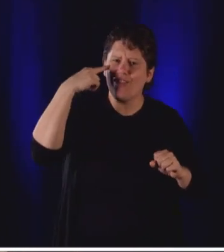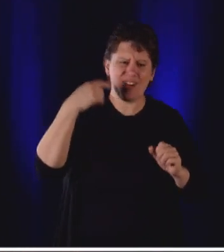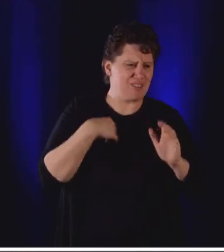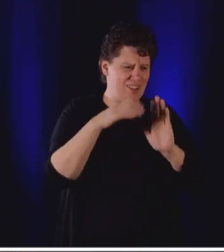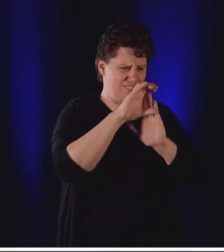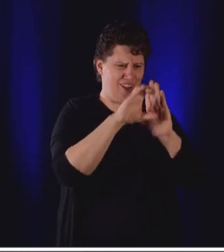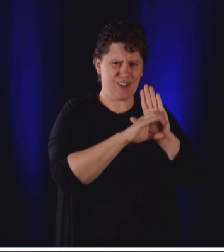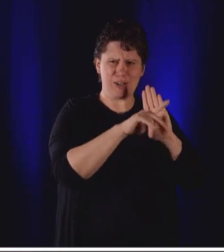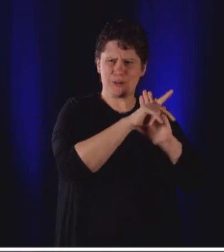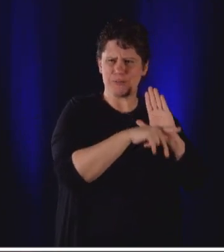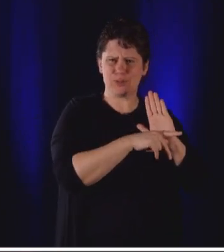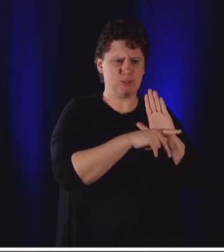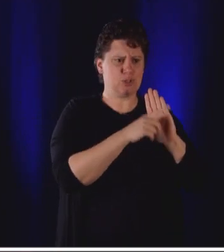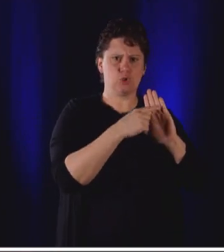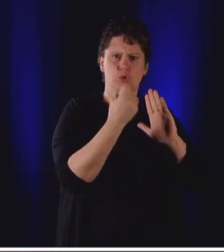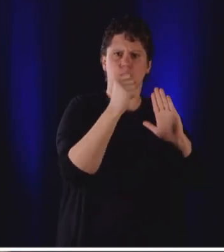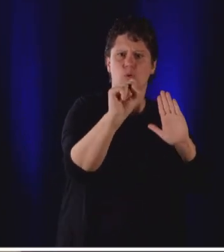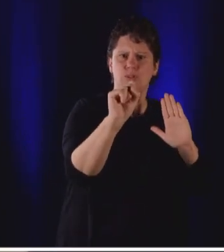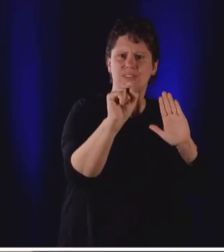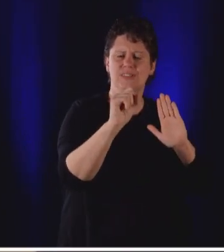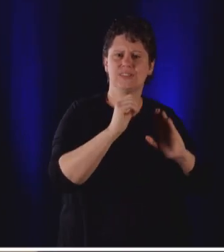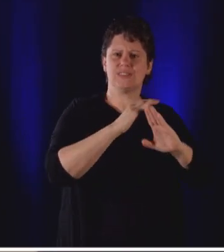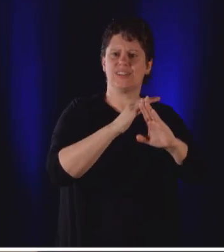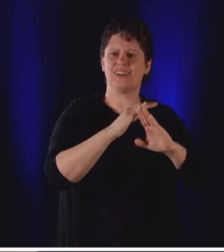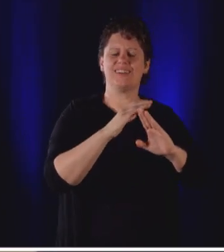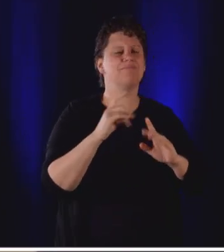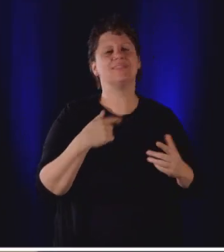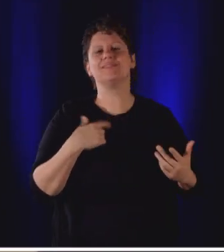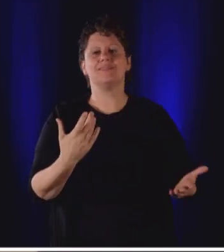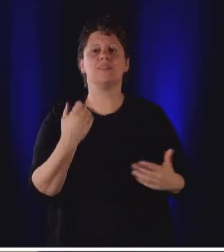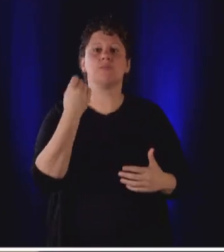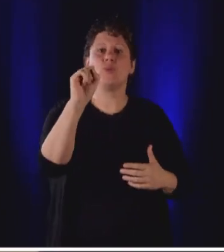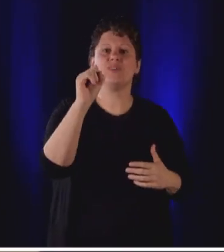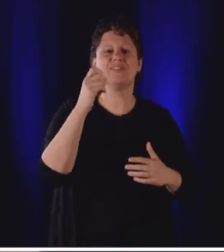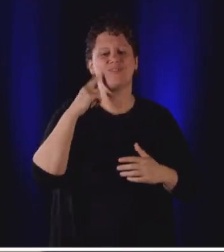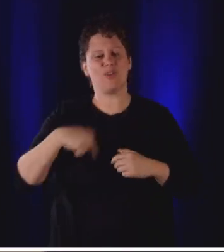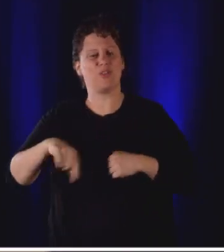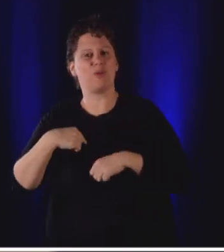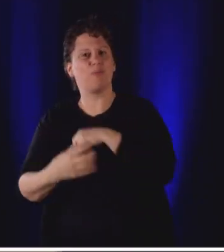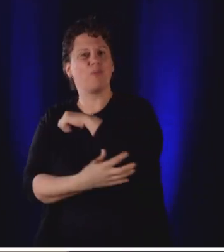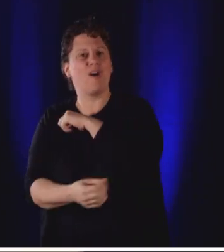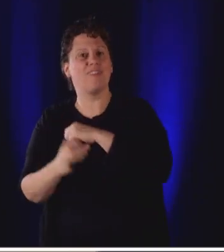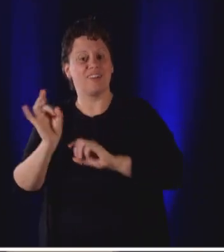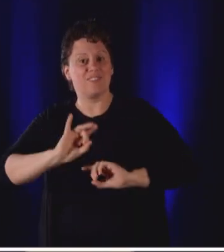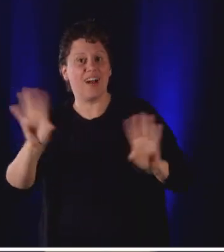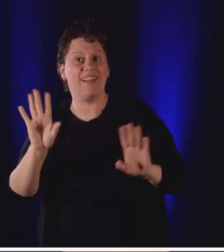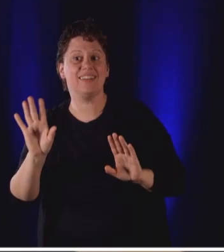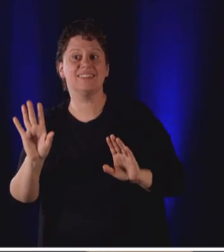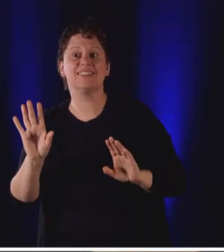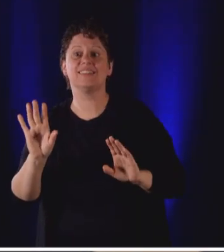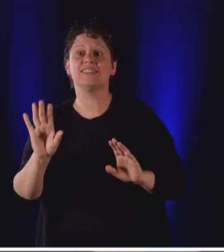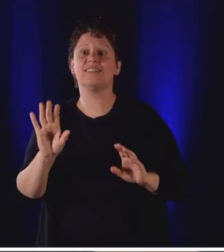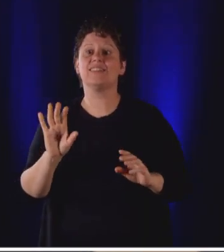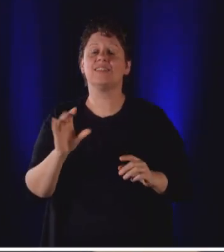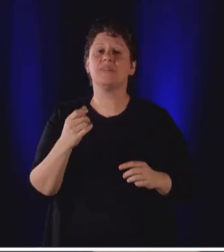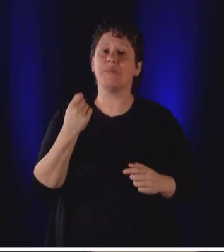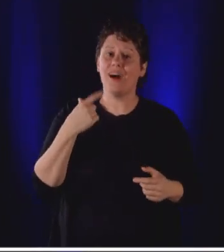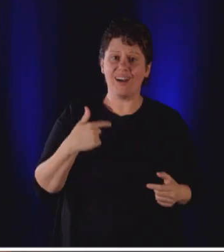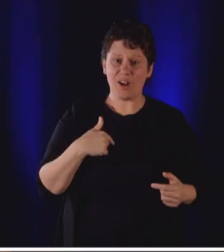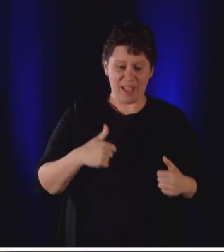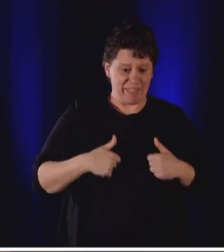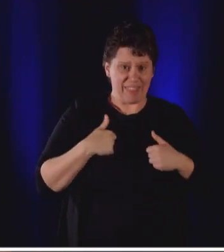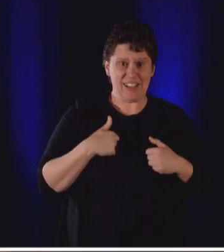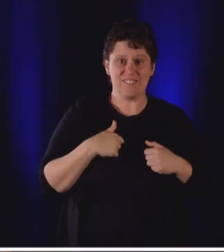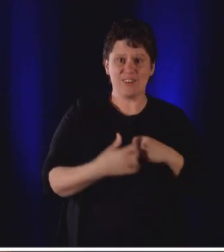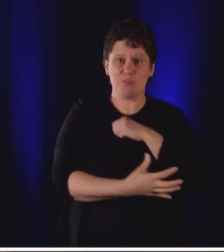and brutality, and I lived in poverty, I wasn't afforded the opportunity to do it without resistance. I met